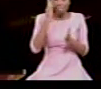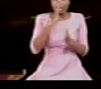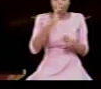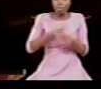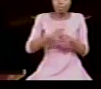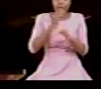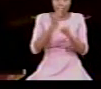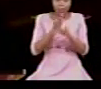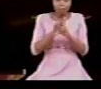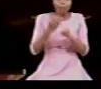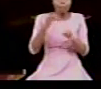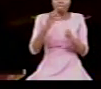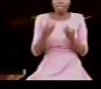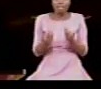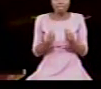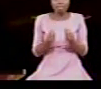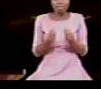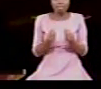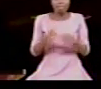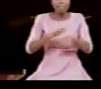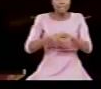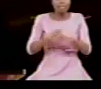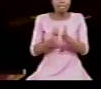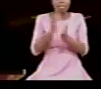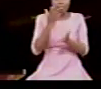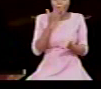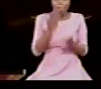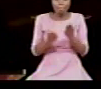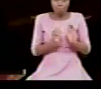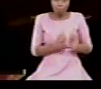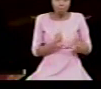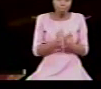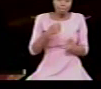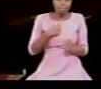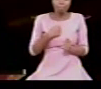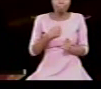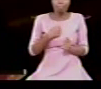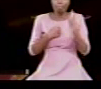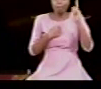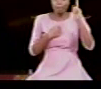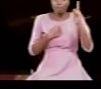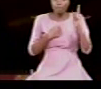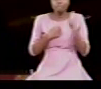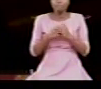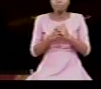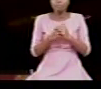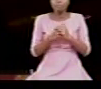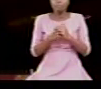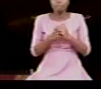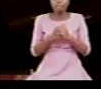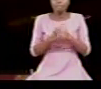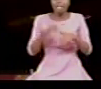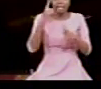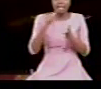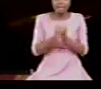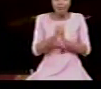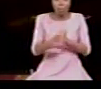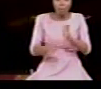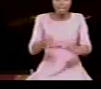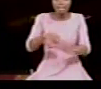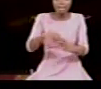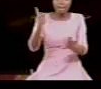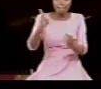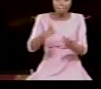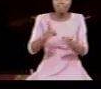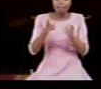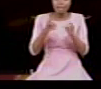land, that they may dwell with me. Now see, colon. He that walketh in a perfect